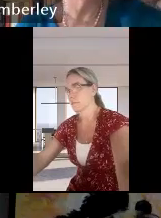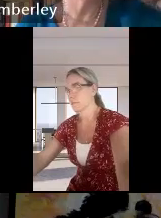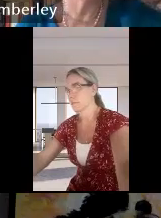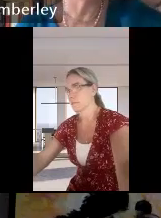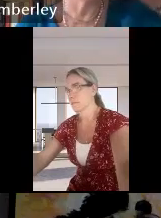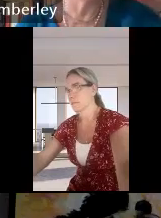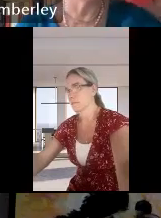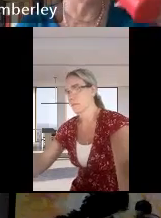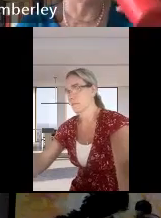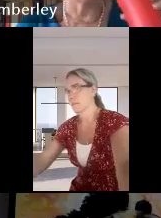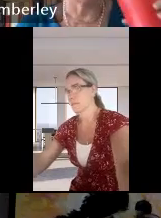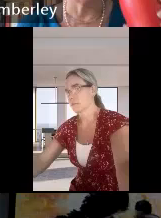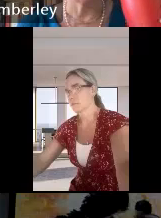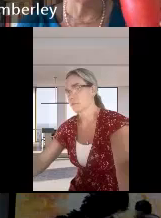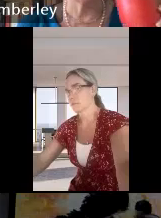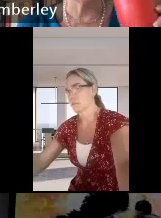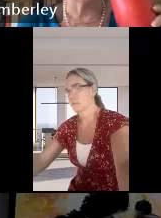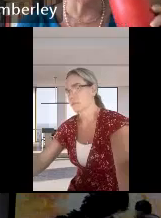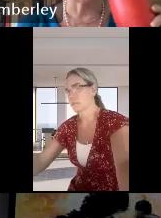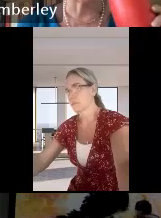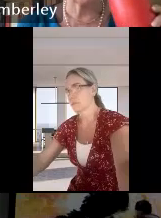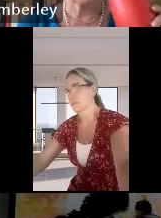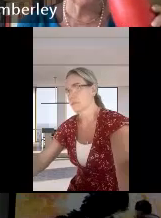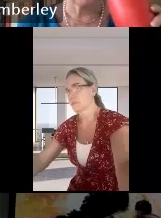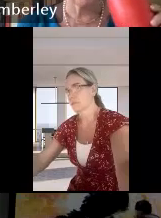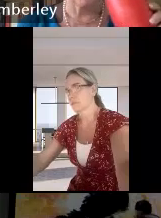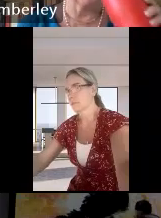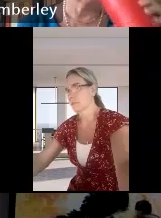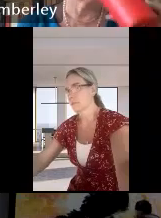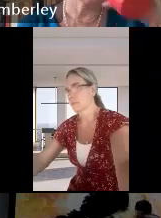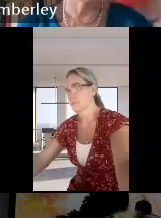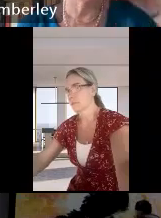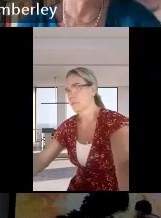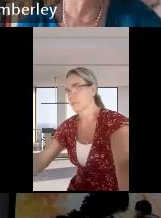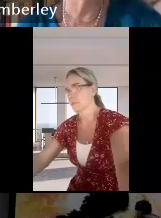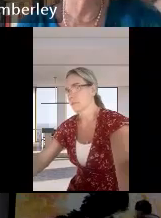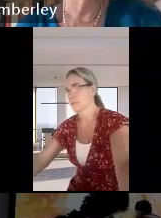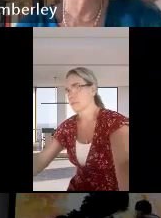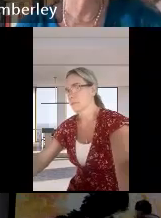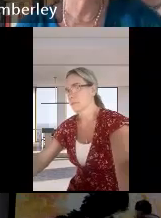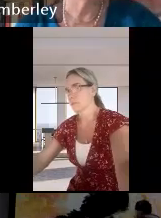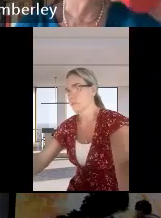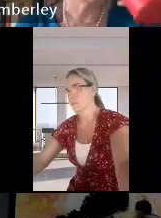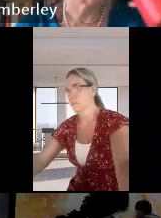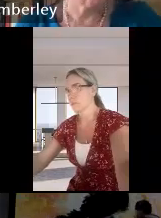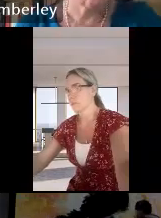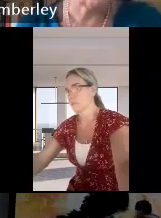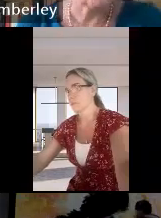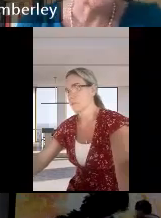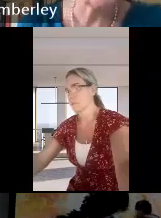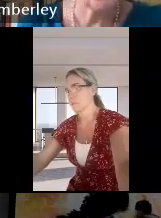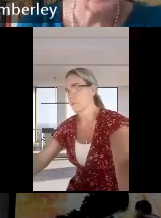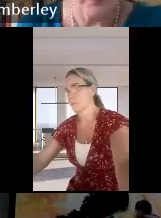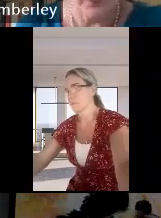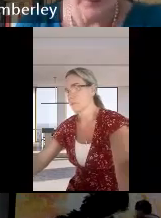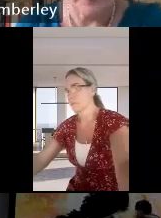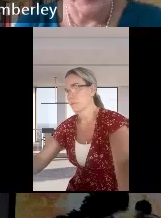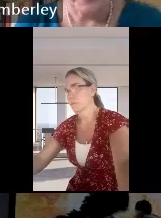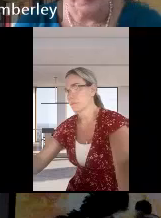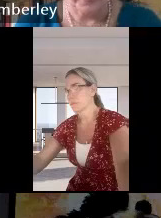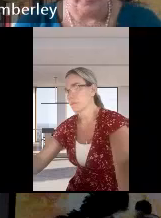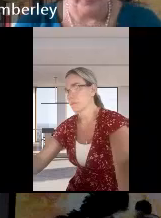how much do we have to spend? So I will just, my first, and then Associate Director Bigelow can comment.